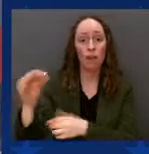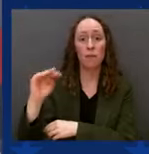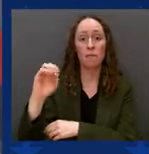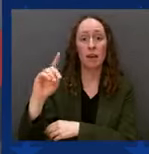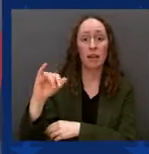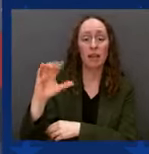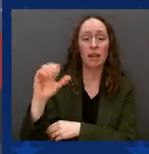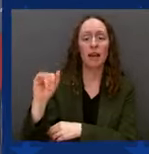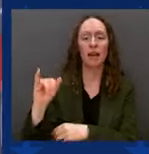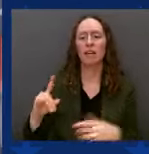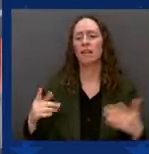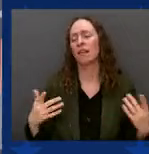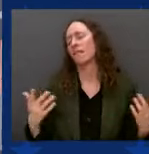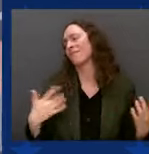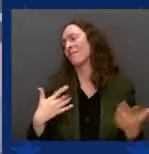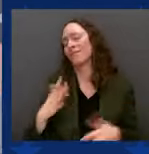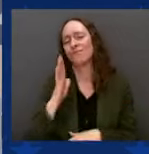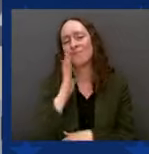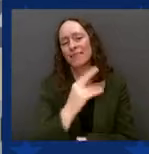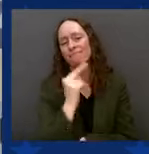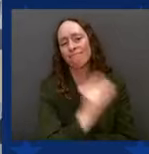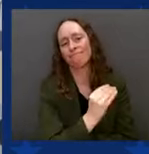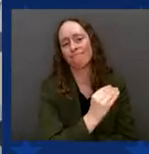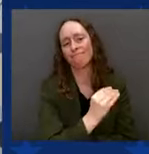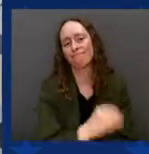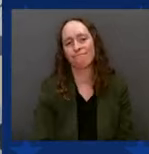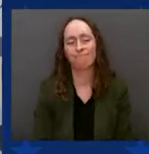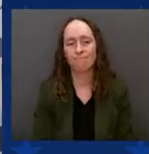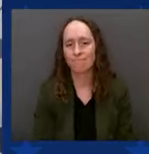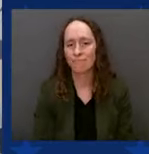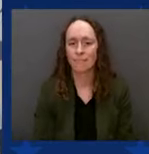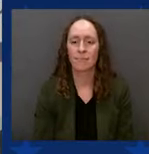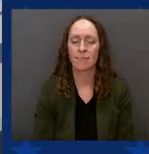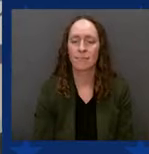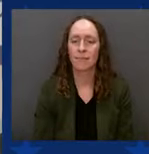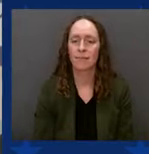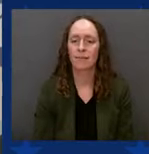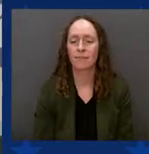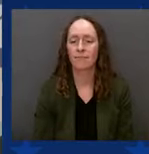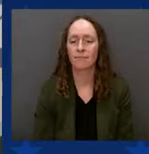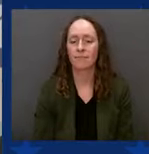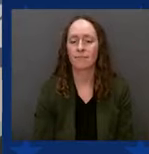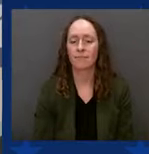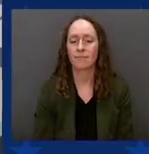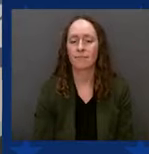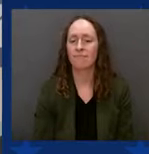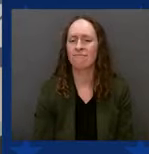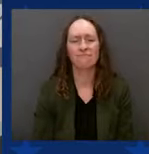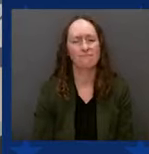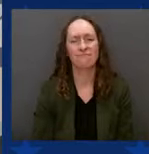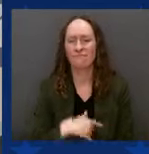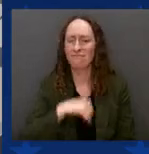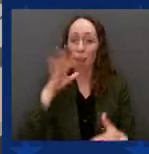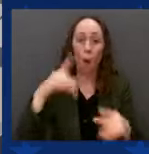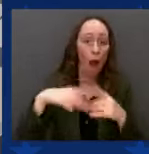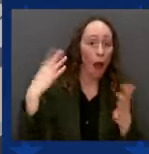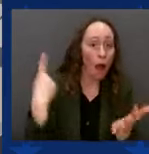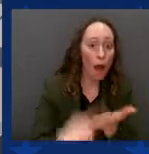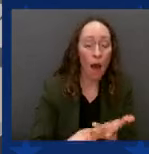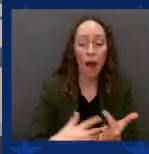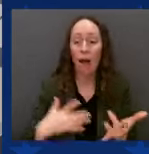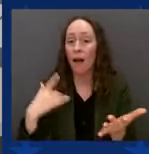even talked about my budget for national security or intelligence and foreign policy communities. My budget makes